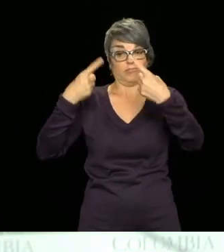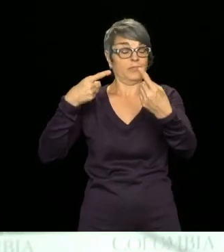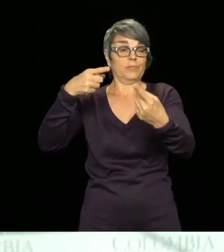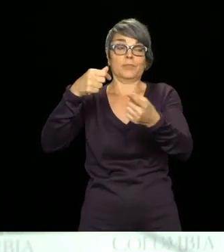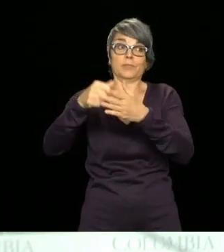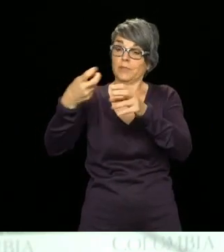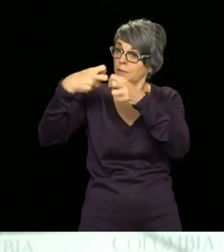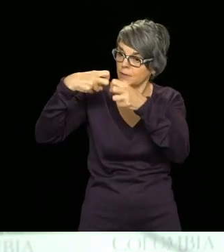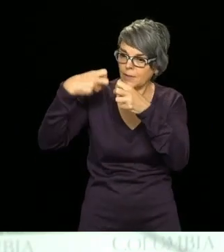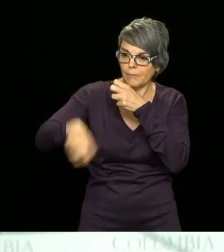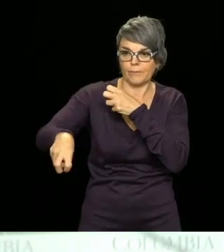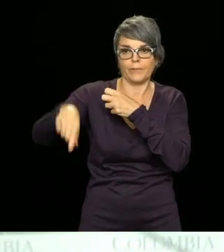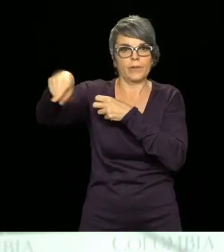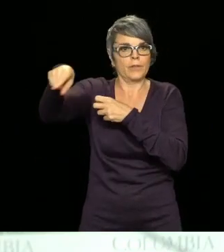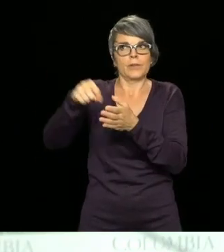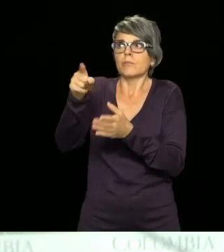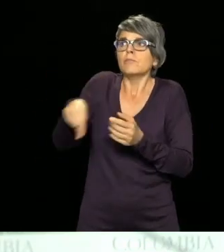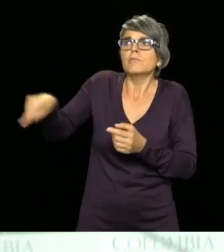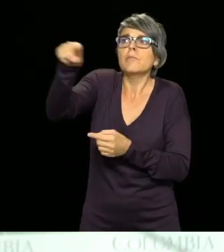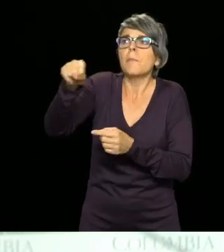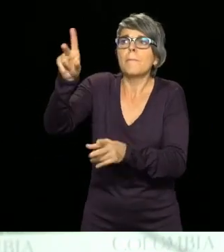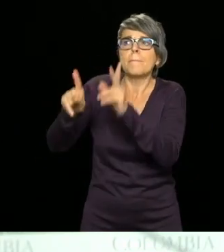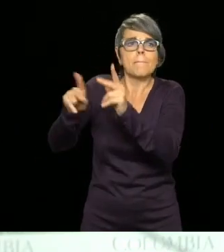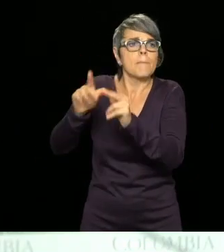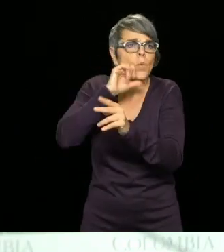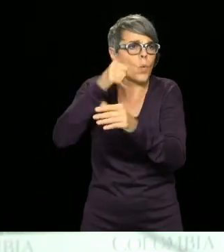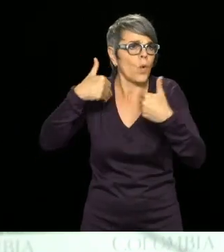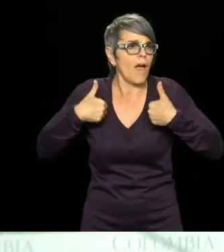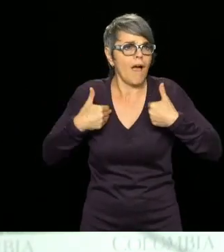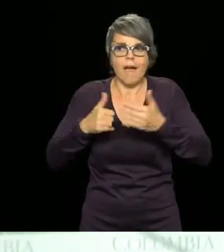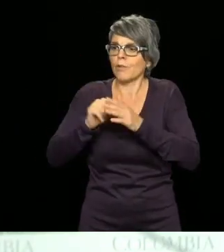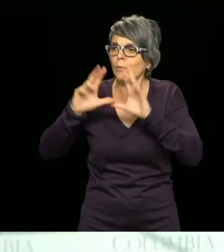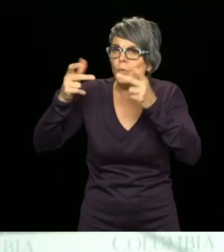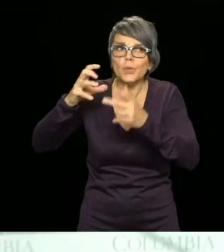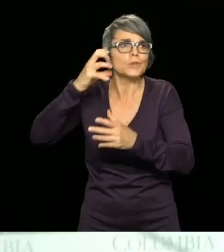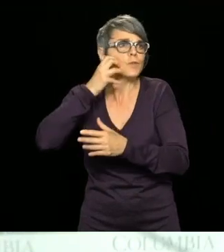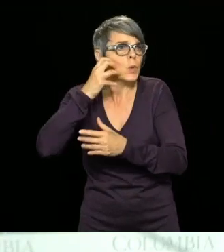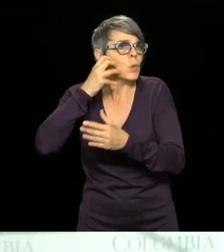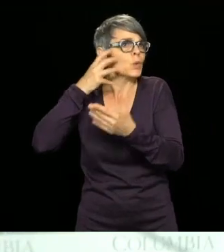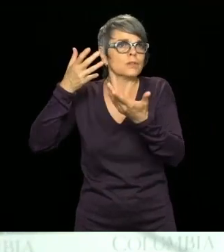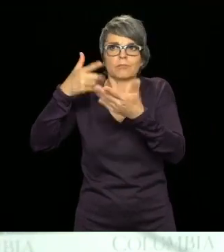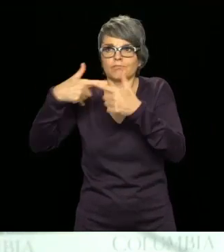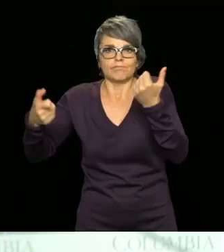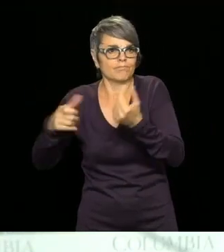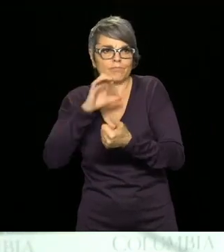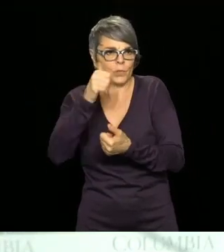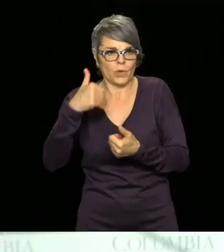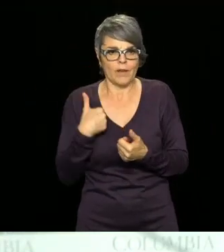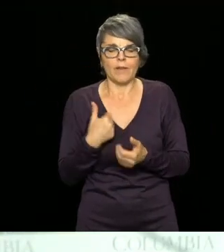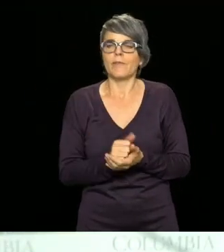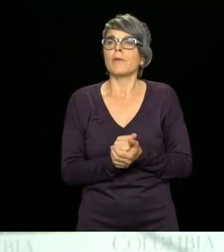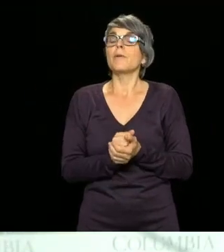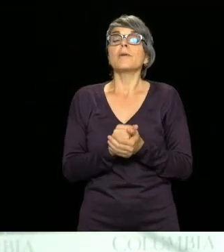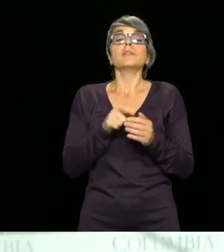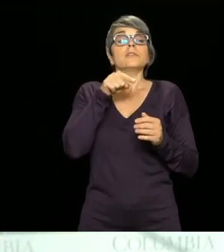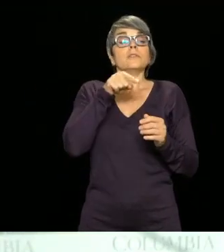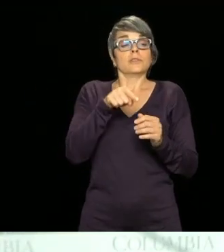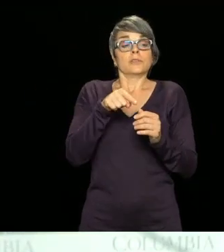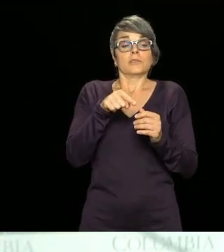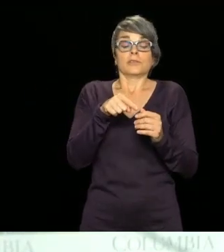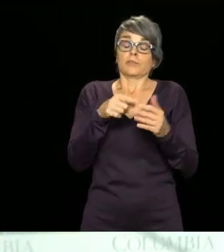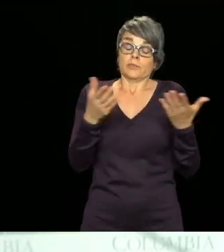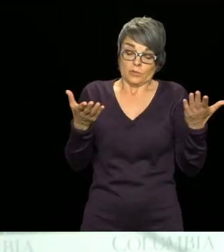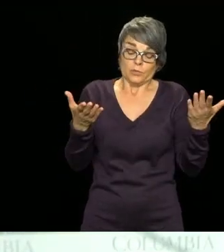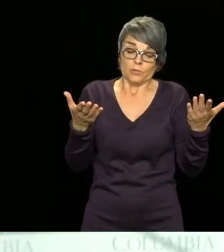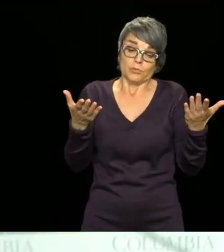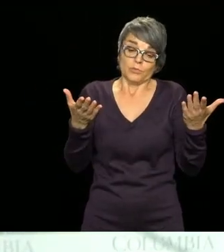exist pre-COVID. I think, you know, if there's a silver lining in this at all, that post-COVID, and I know that we all